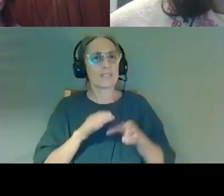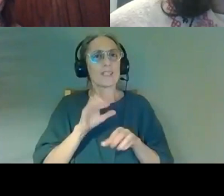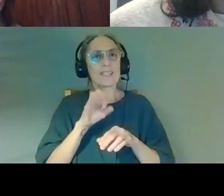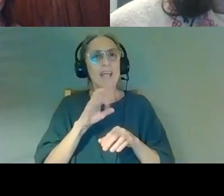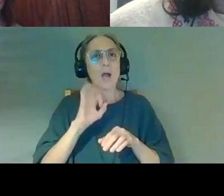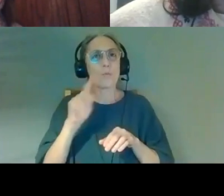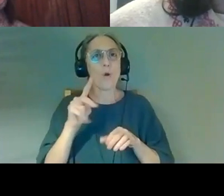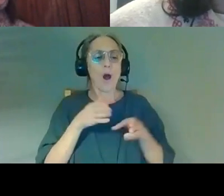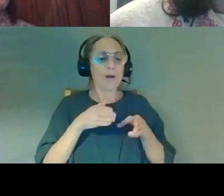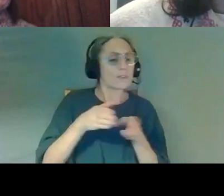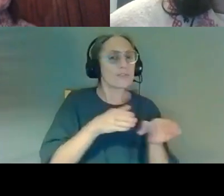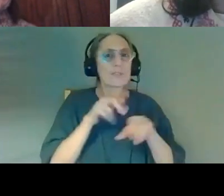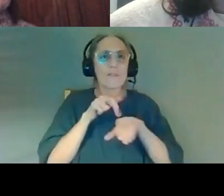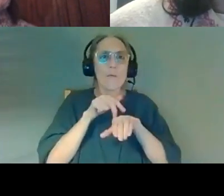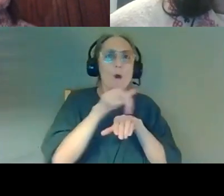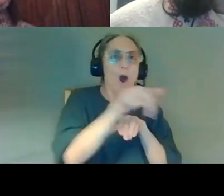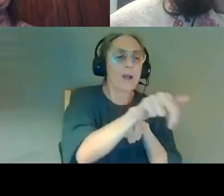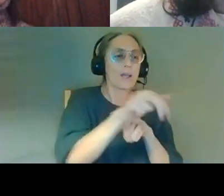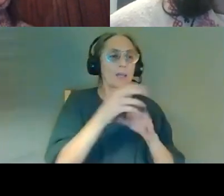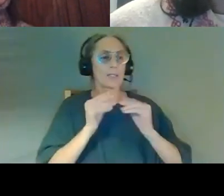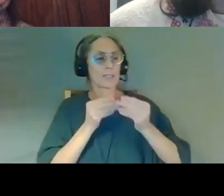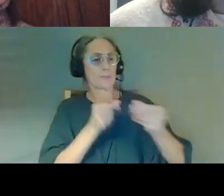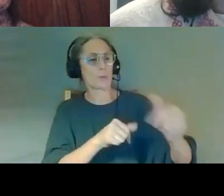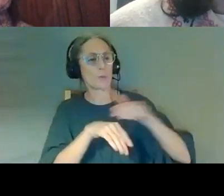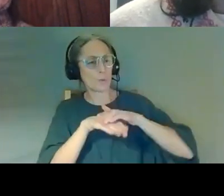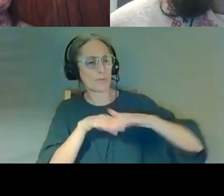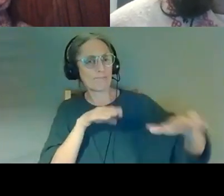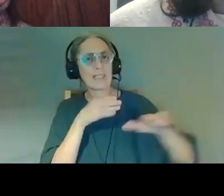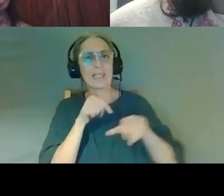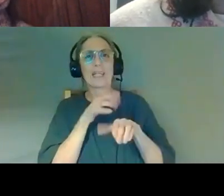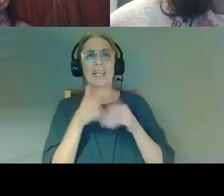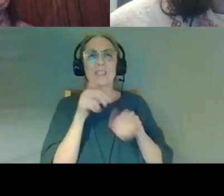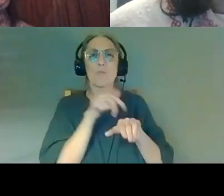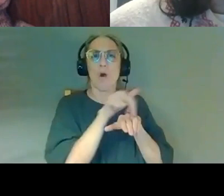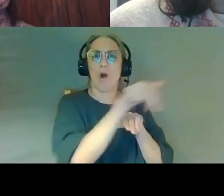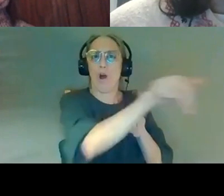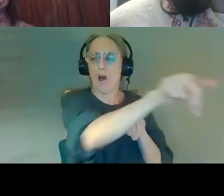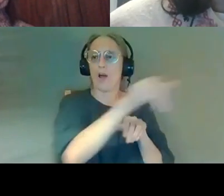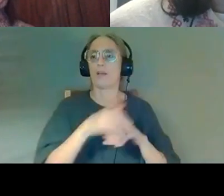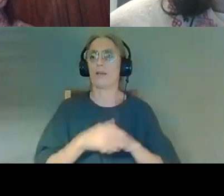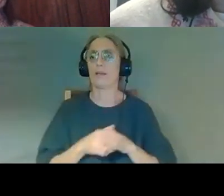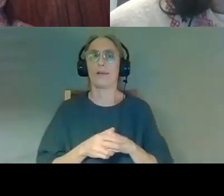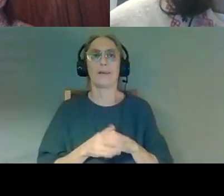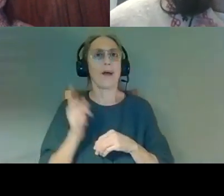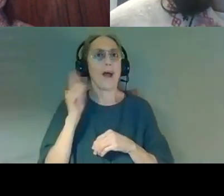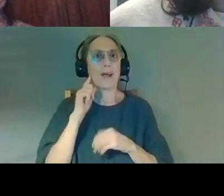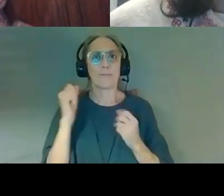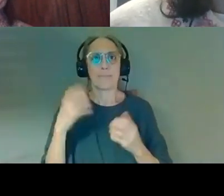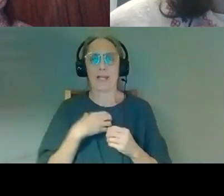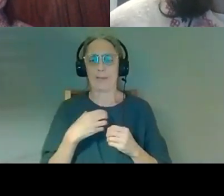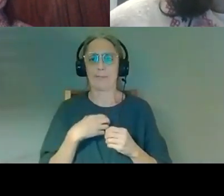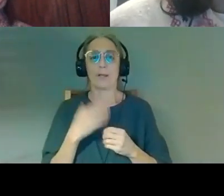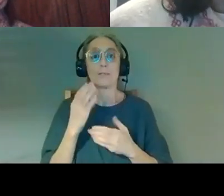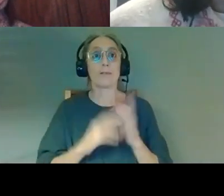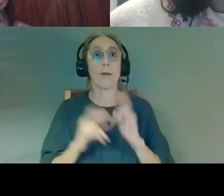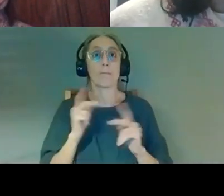safety. I think that's the things that I hear most often. You know, people are accessing transit by walking